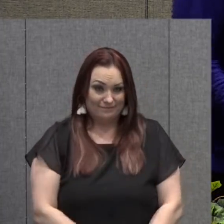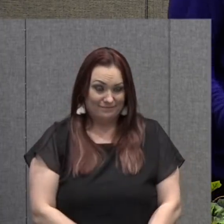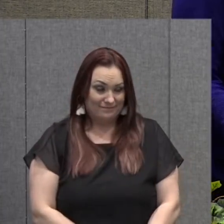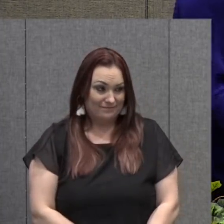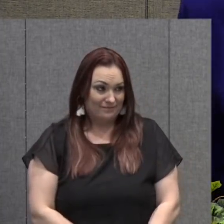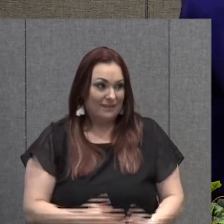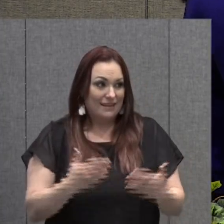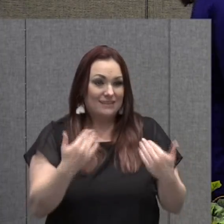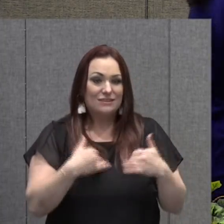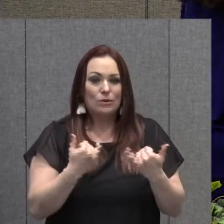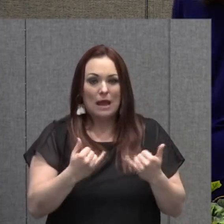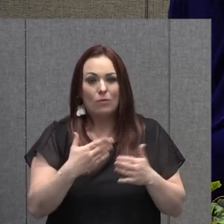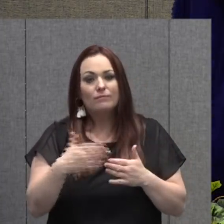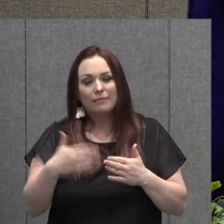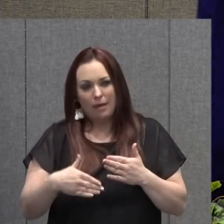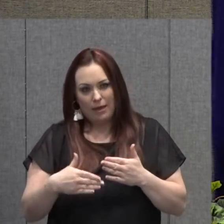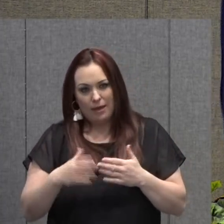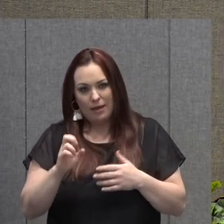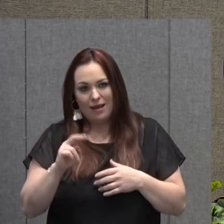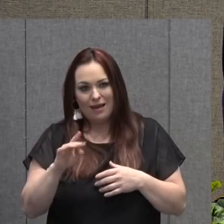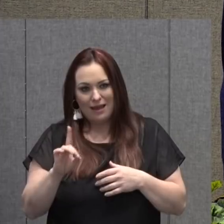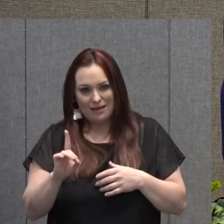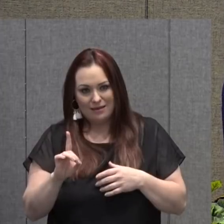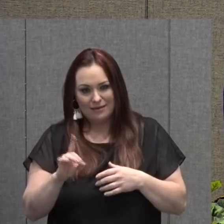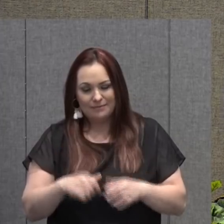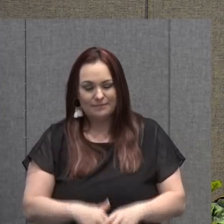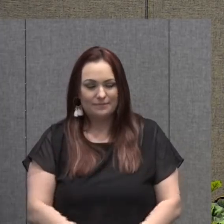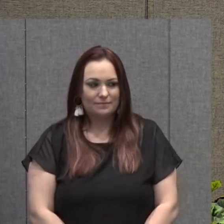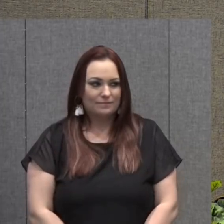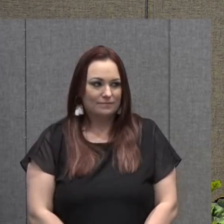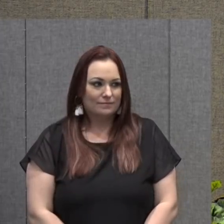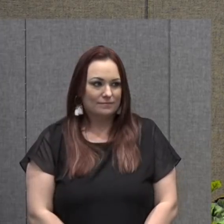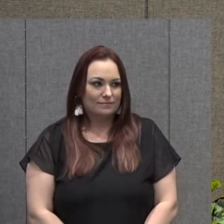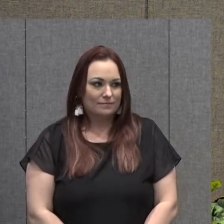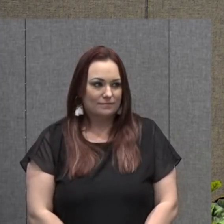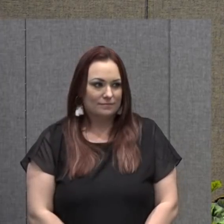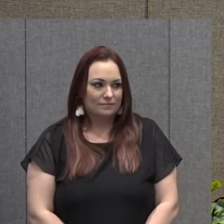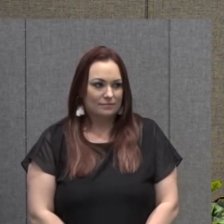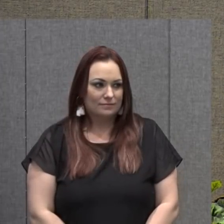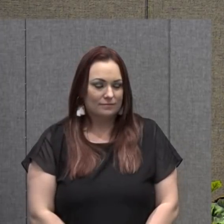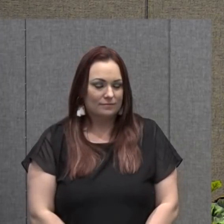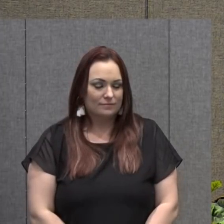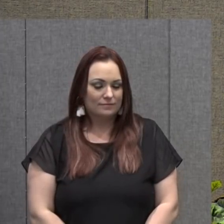So then comes the end. And that would be where